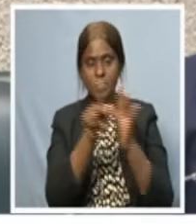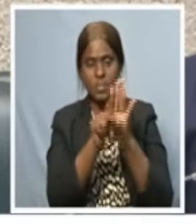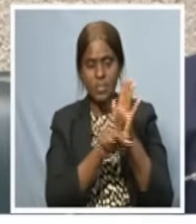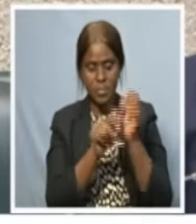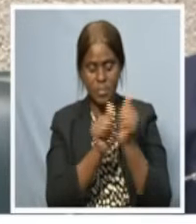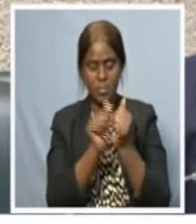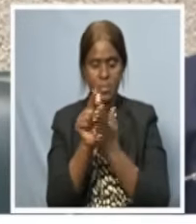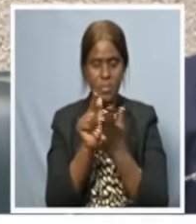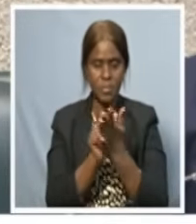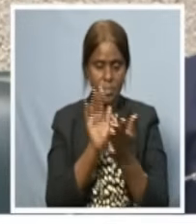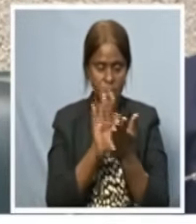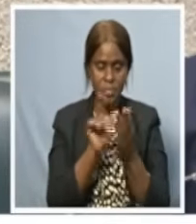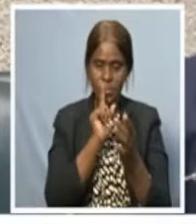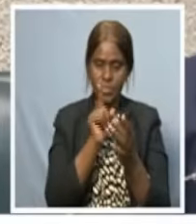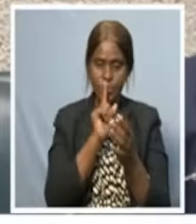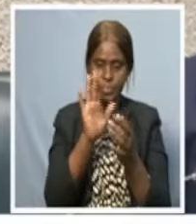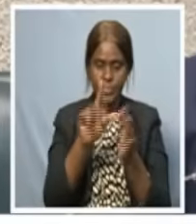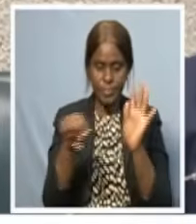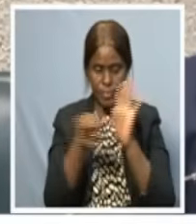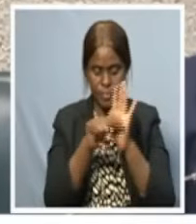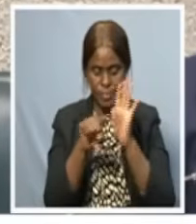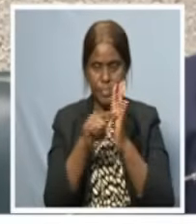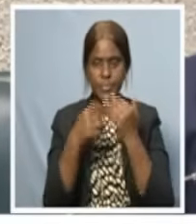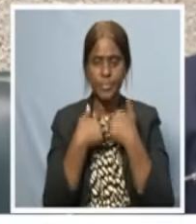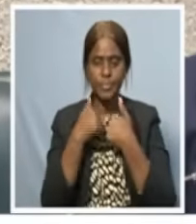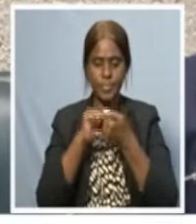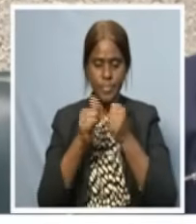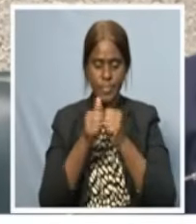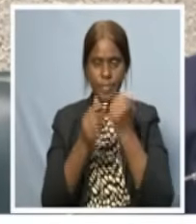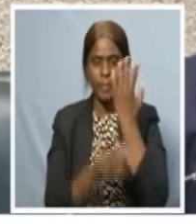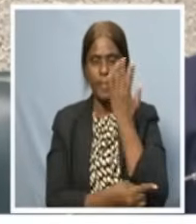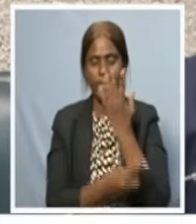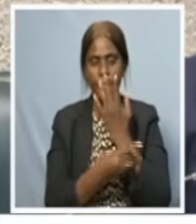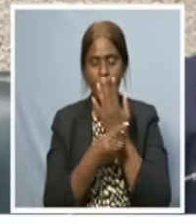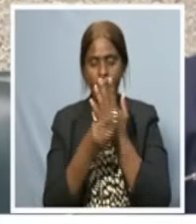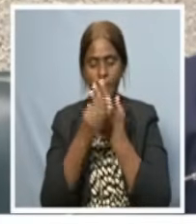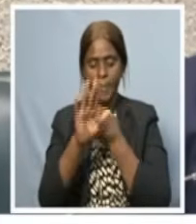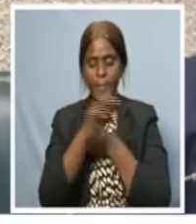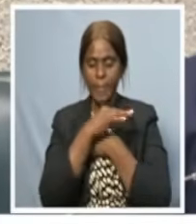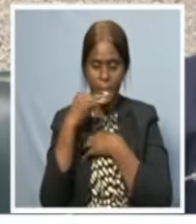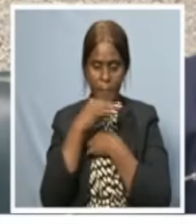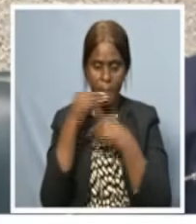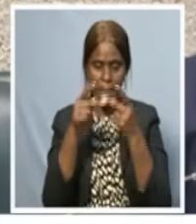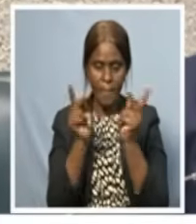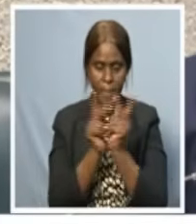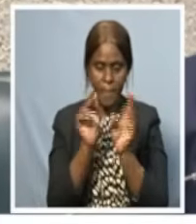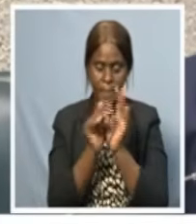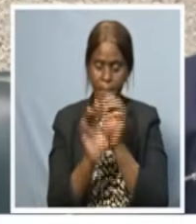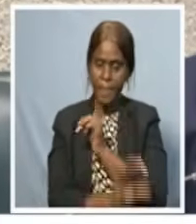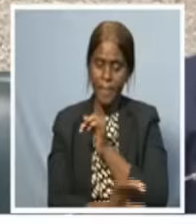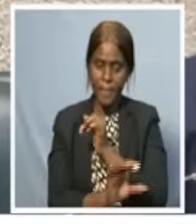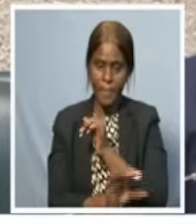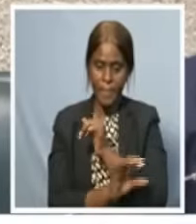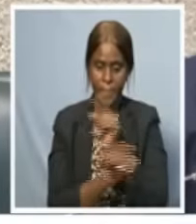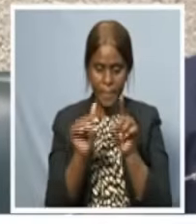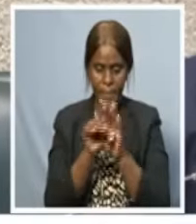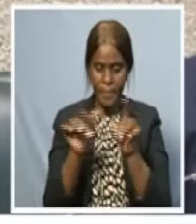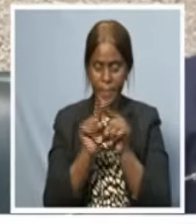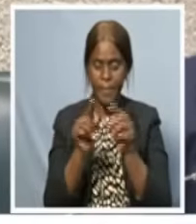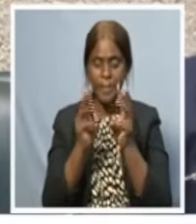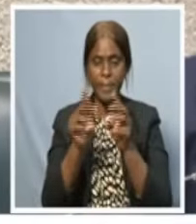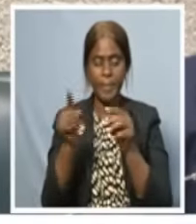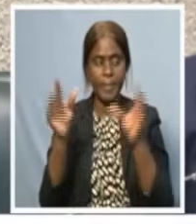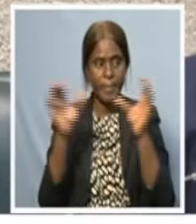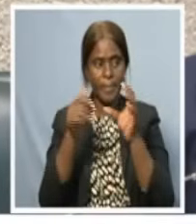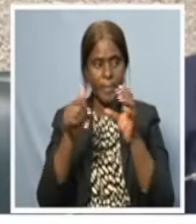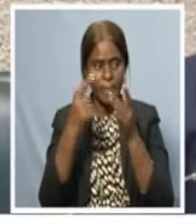policy and legal framework is negatively affecting the development of farm blocks in the country. In this regard,